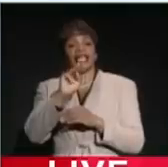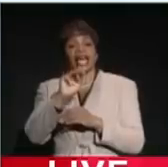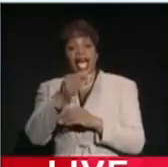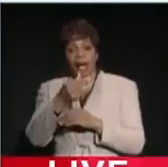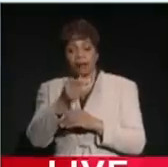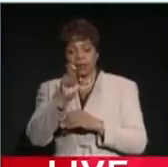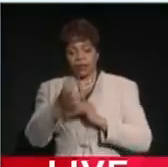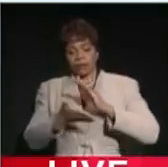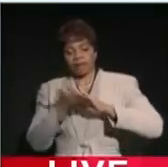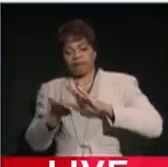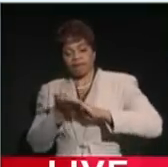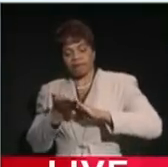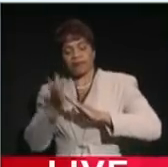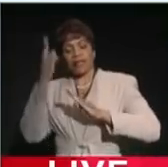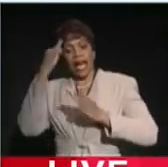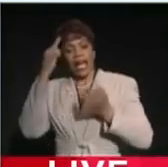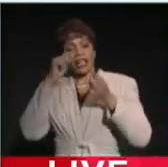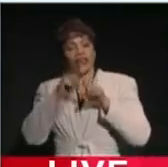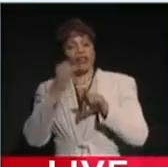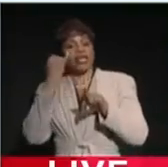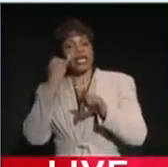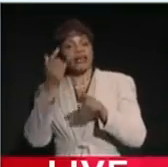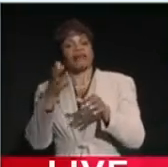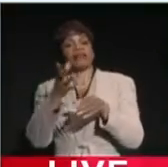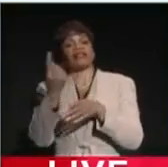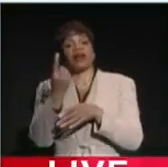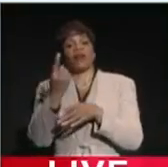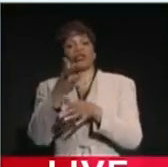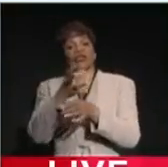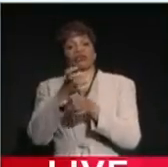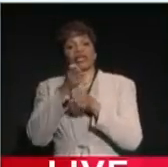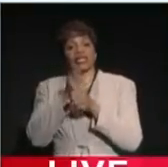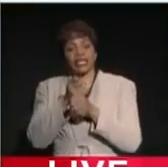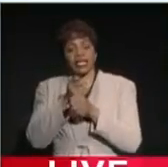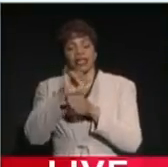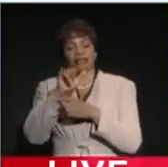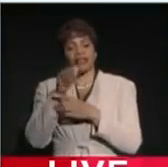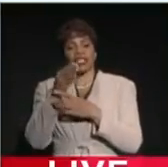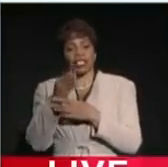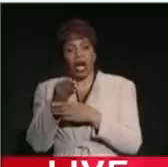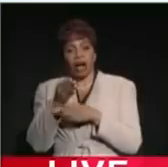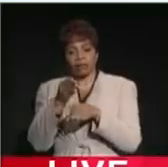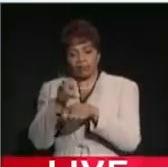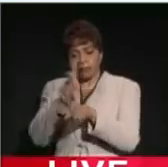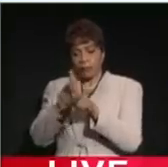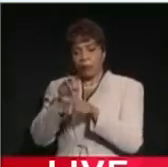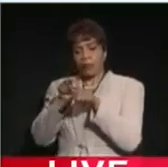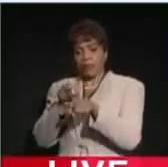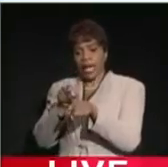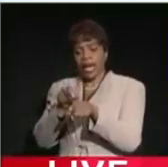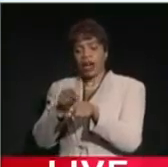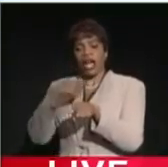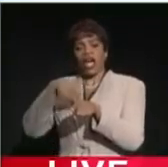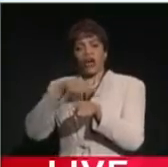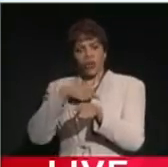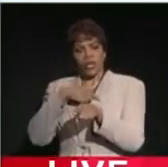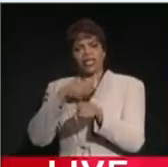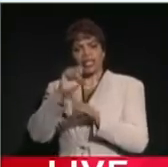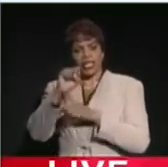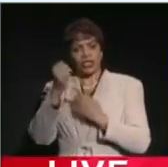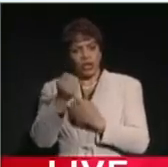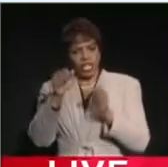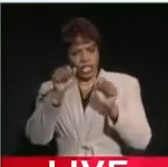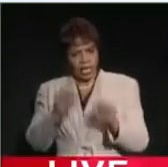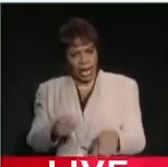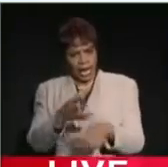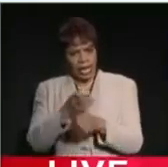I agree that if somebody's going to get the jobs, we should get the jobs. And I think we are in the best possible position to get those jobs on one condition.